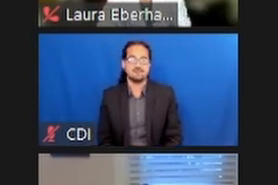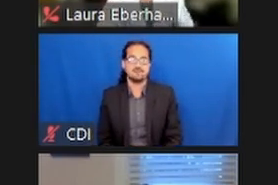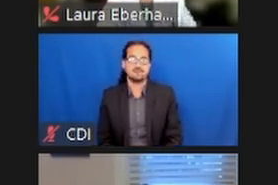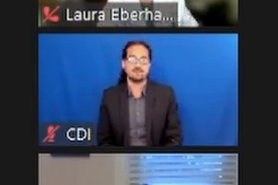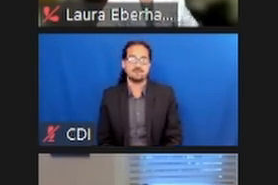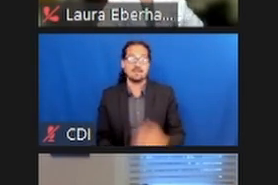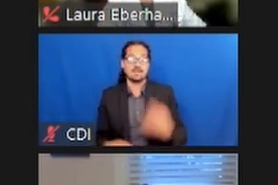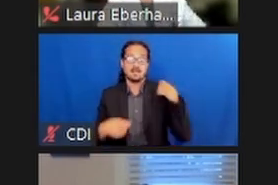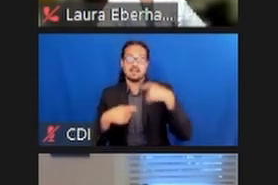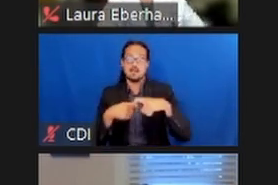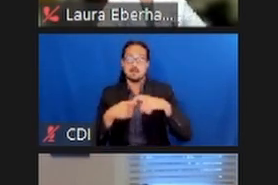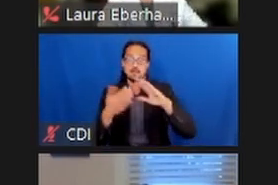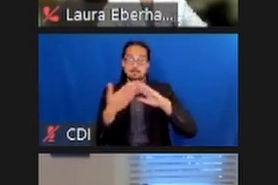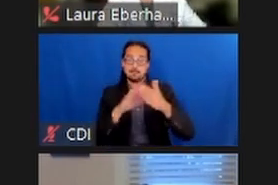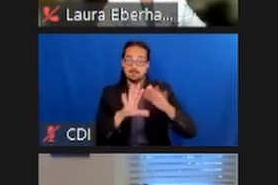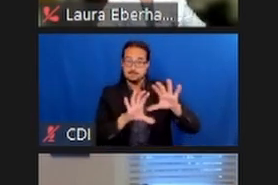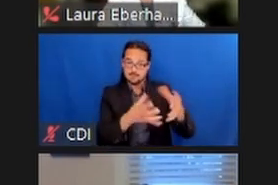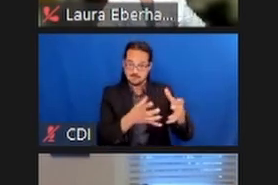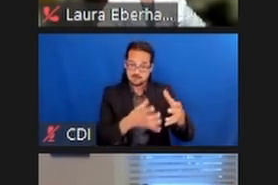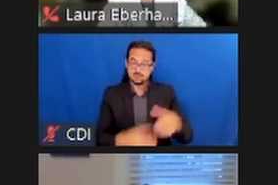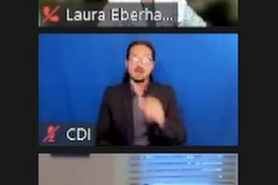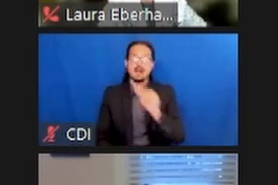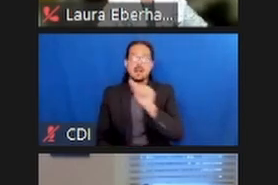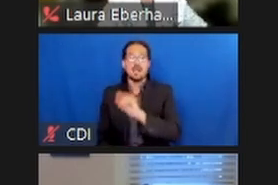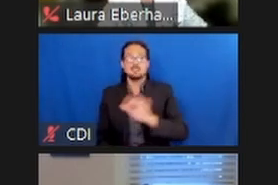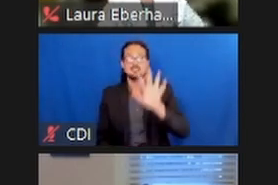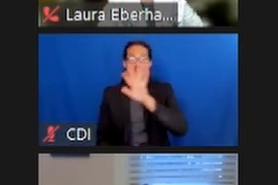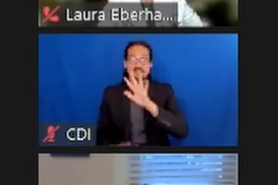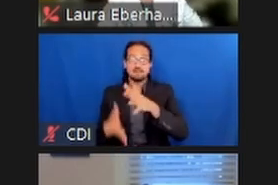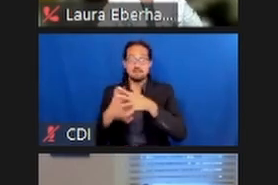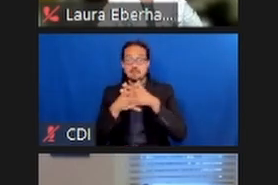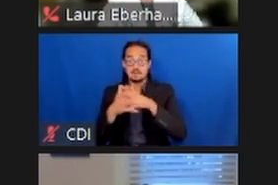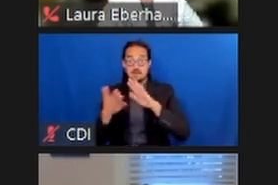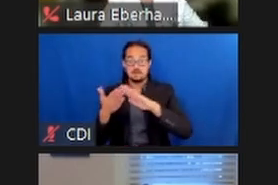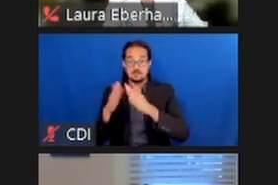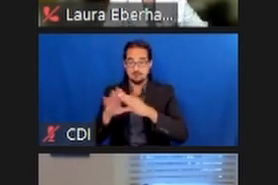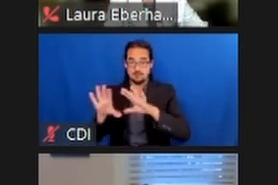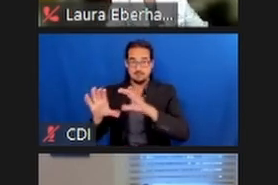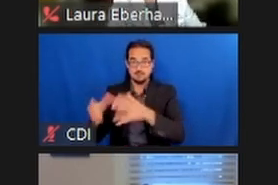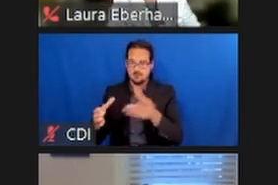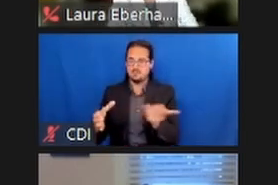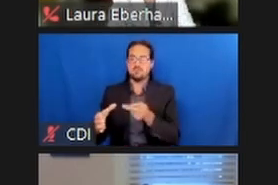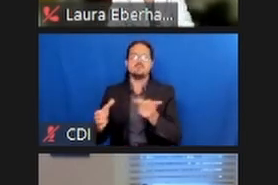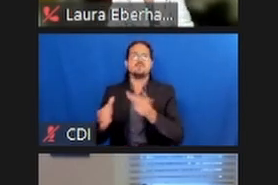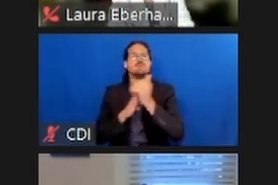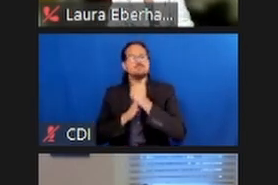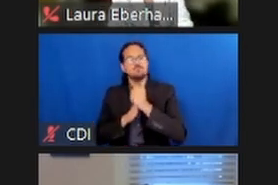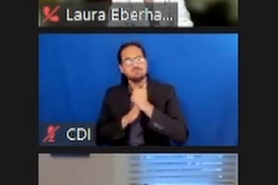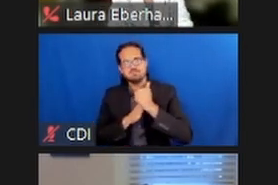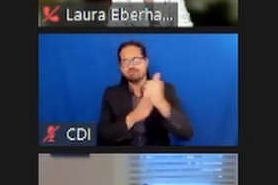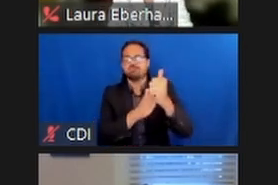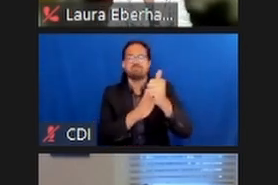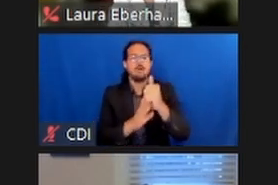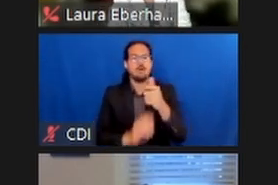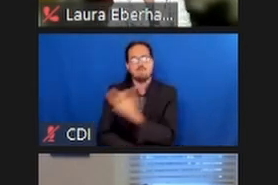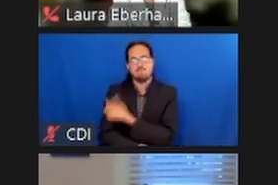highest vaccinated communities in Marin. Next slide, please.